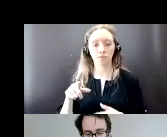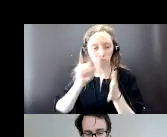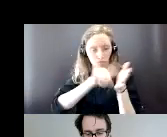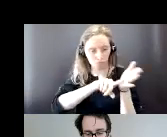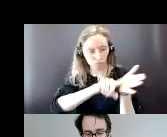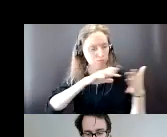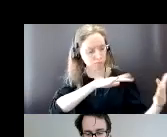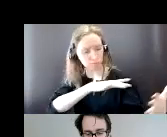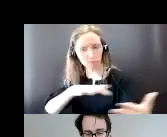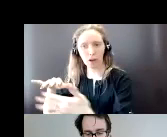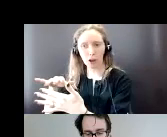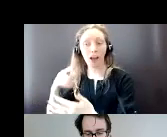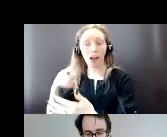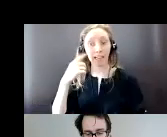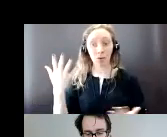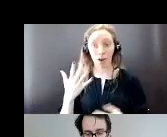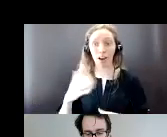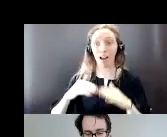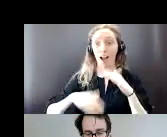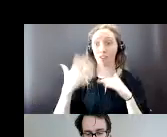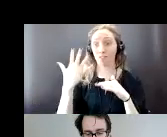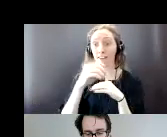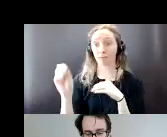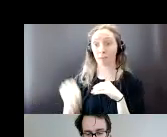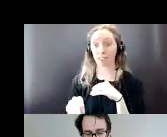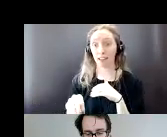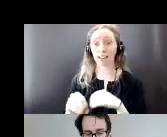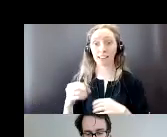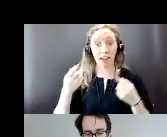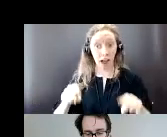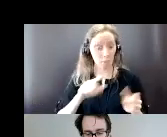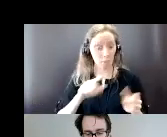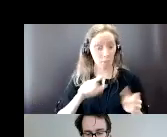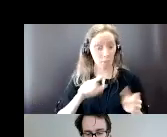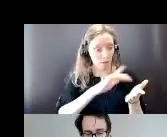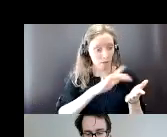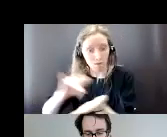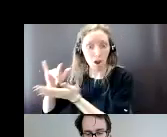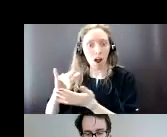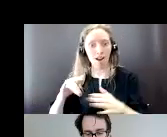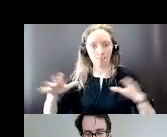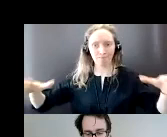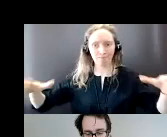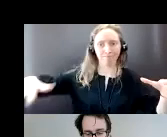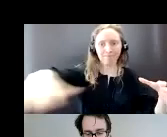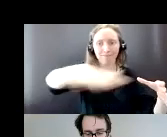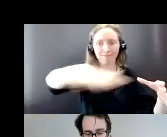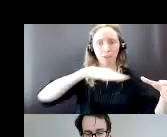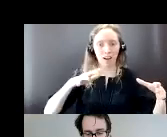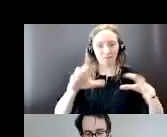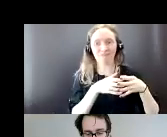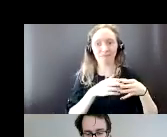is reported to the Canadian Anti-Fraud Centre. So if we look back at that staggering number of 379